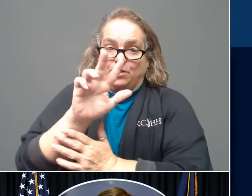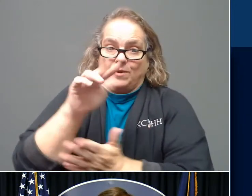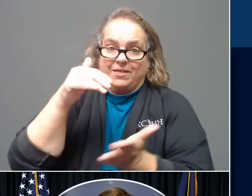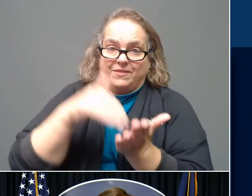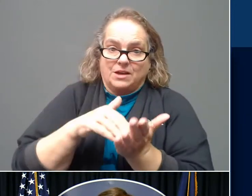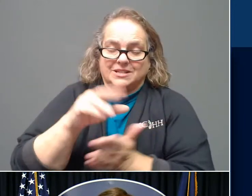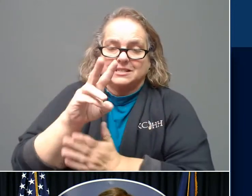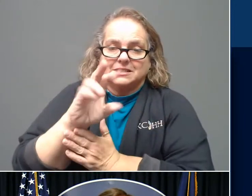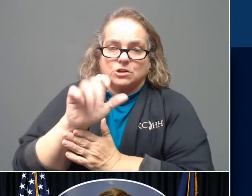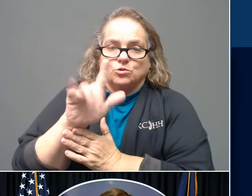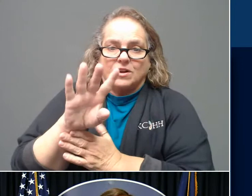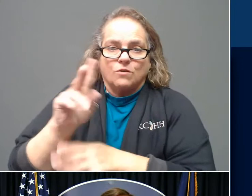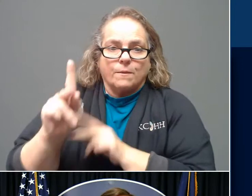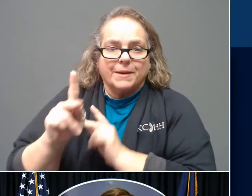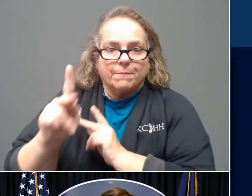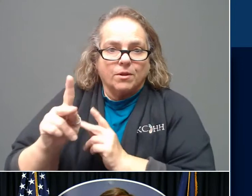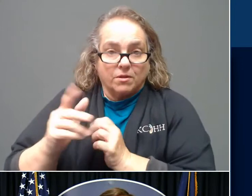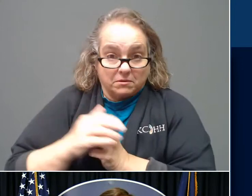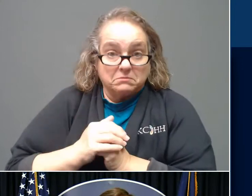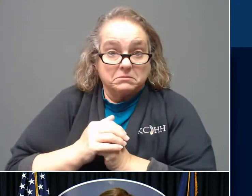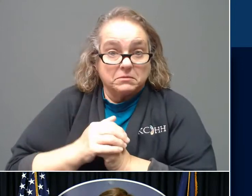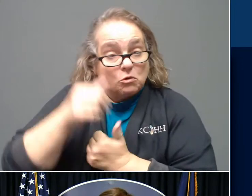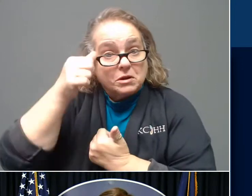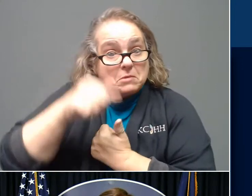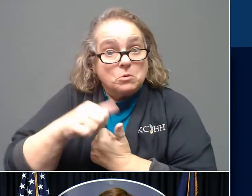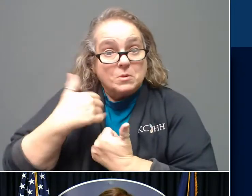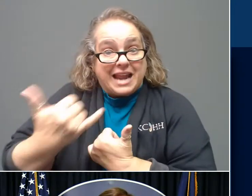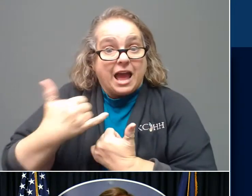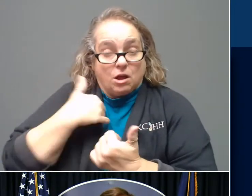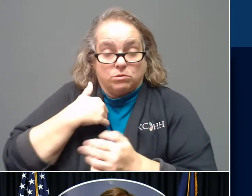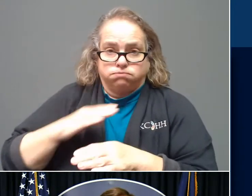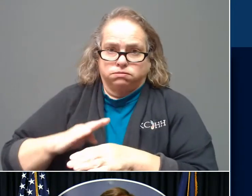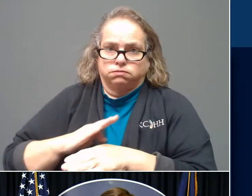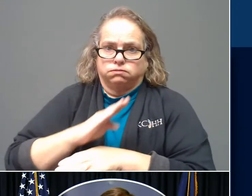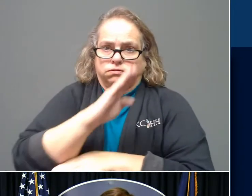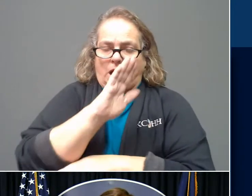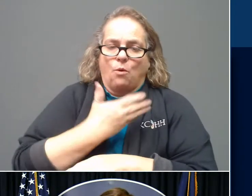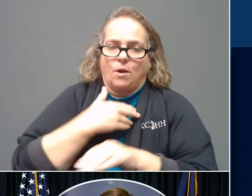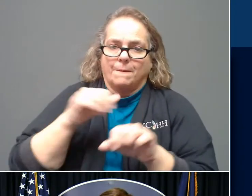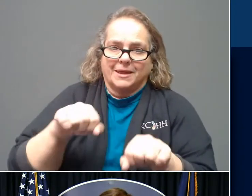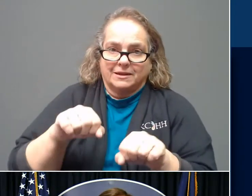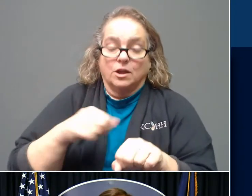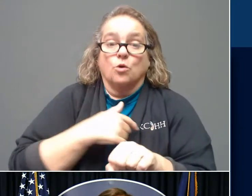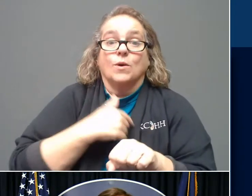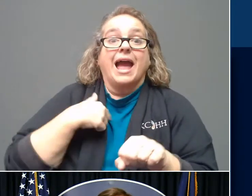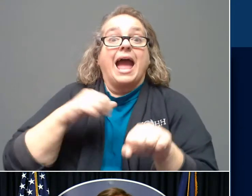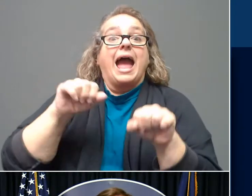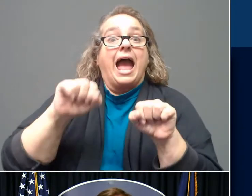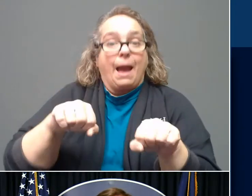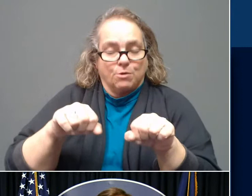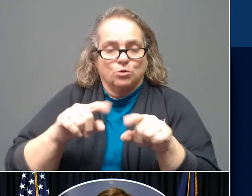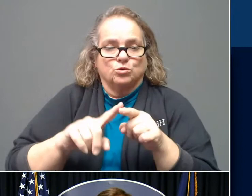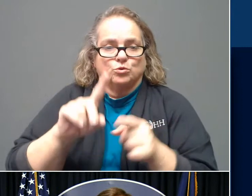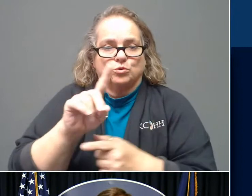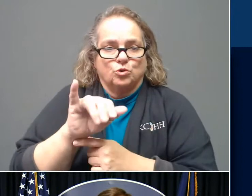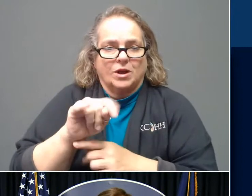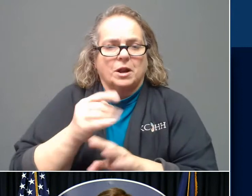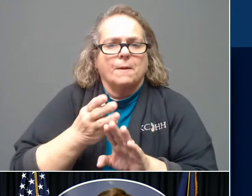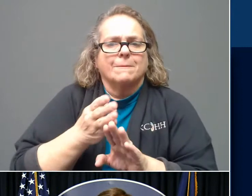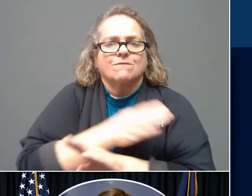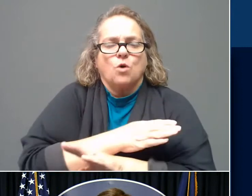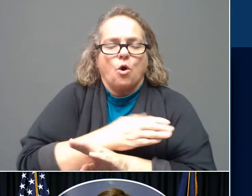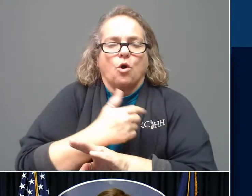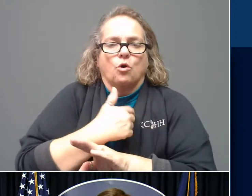83,624 people. And remember, we're ramping up our capacity, but this is what we were able to do even before we bring our regional